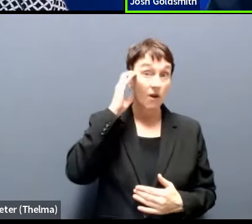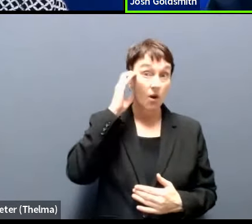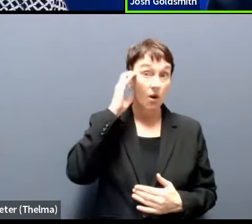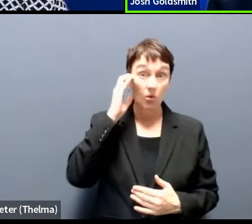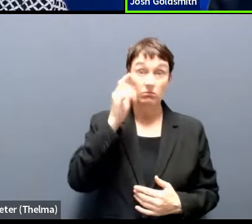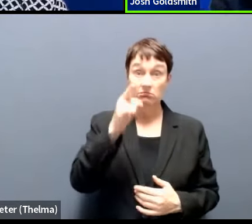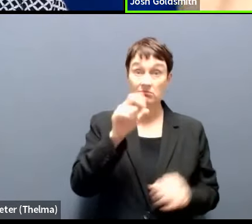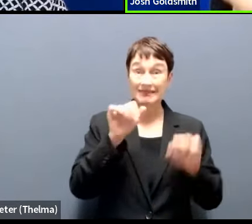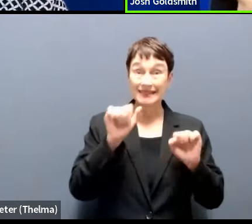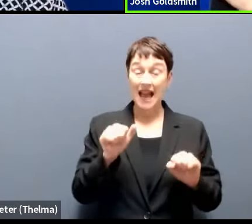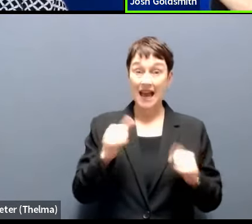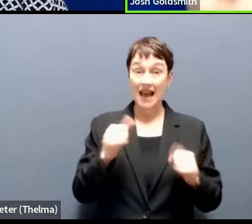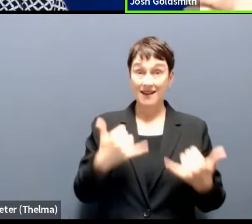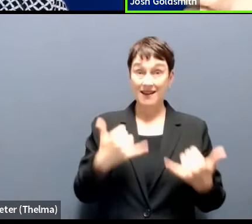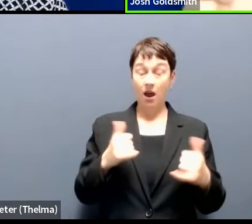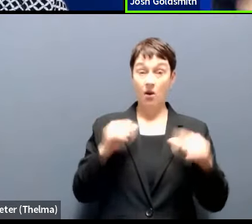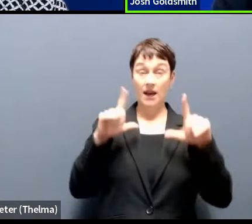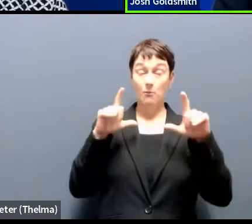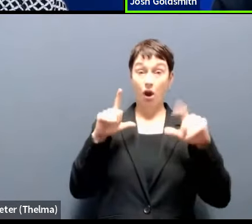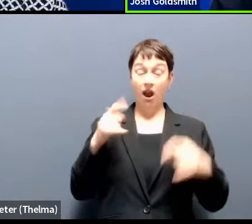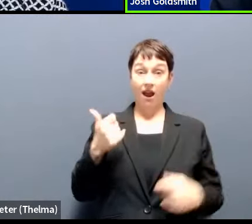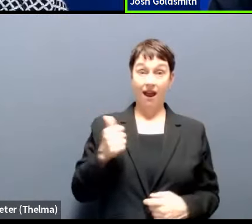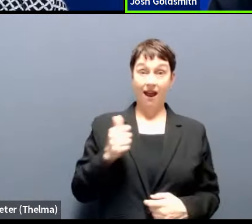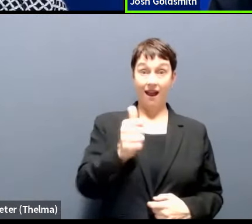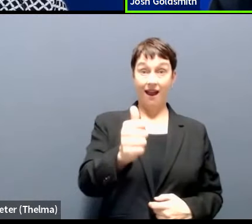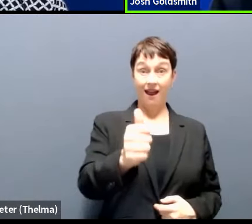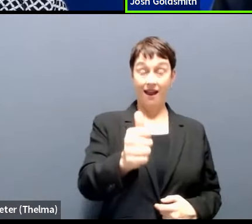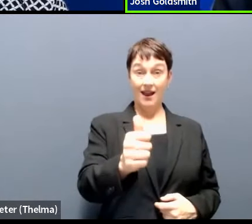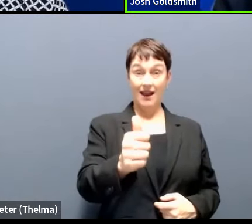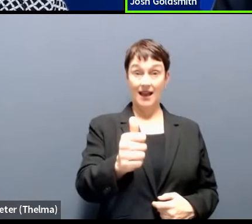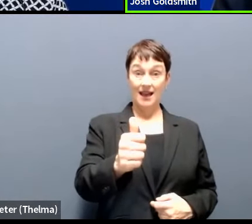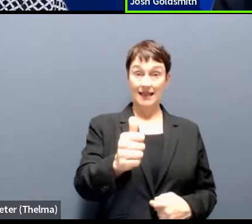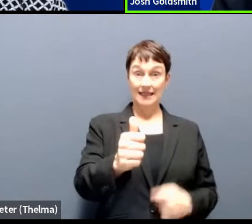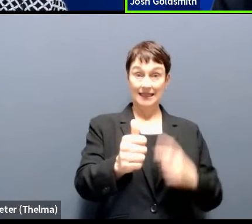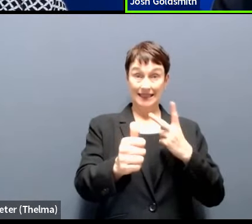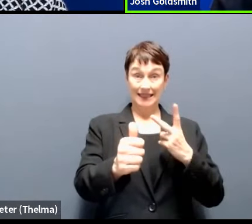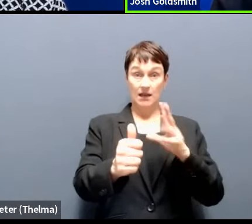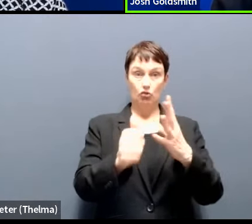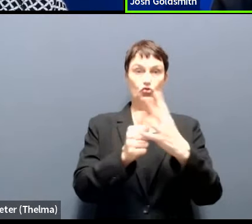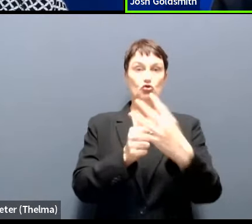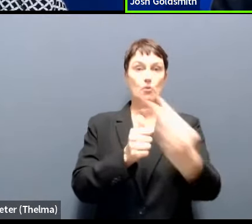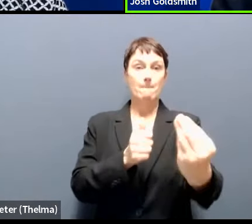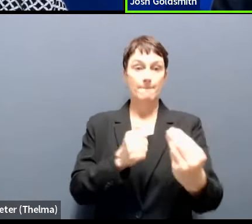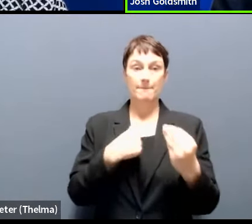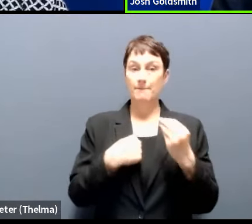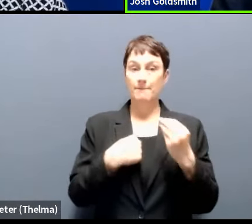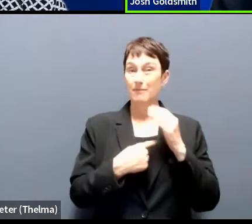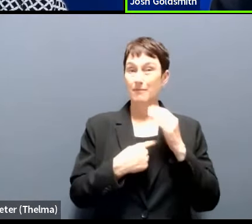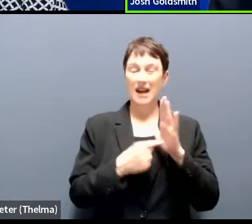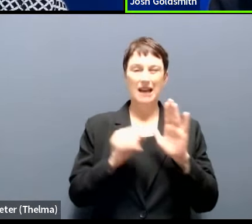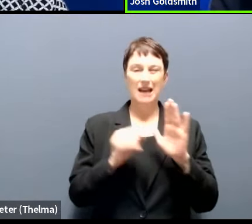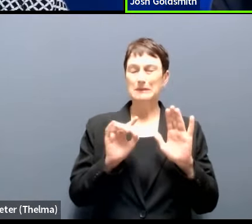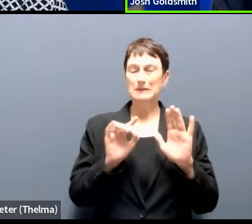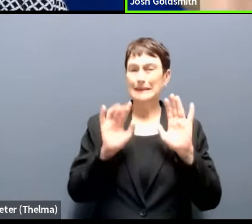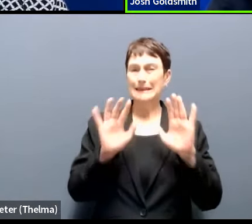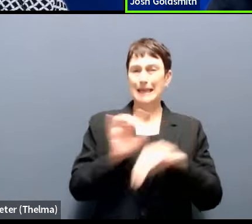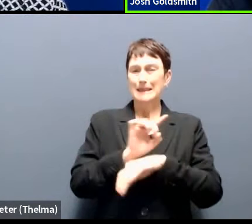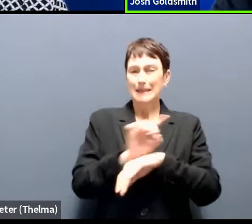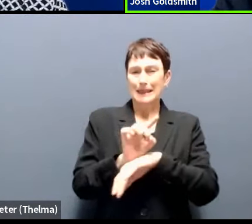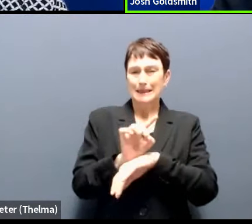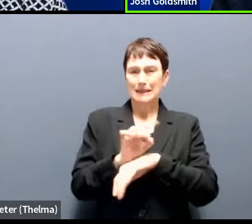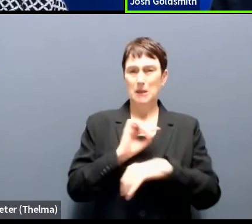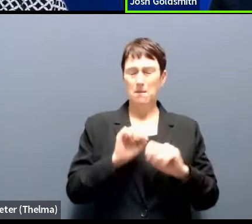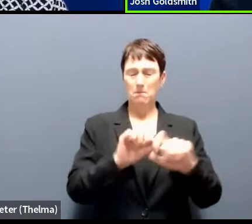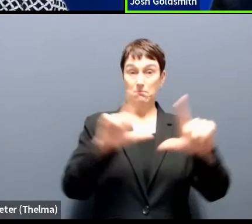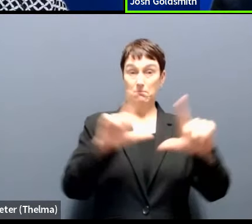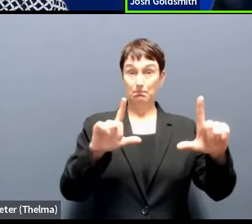the camera and then you can just hold it up to see the QR code. I'll put that up on the screen for about 10 seconds, and then I'll move